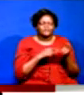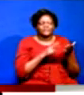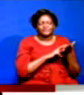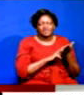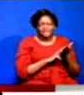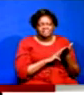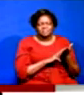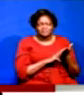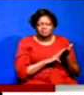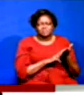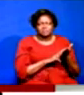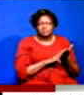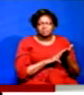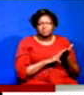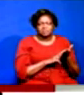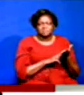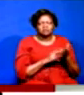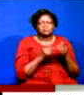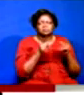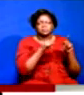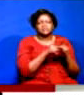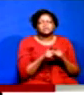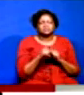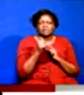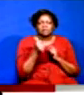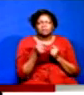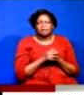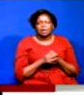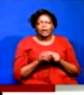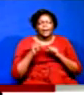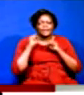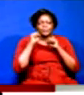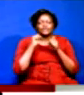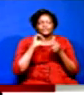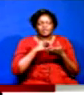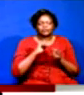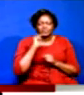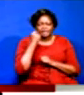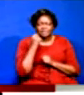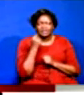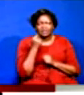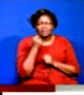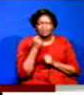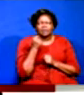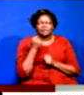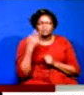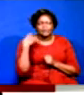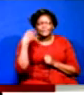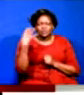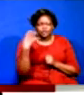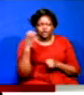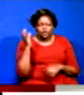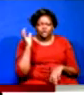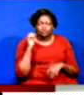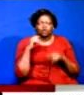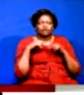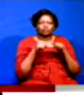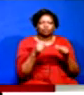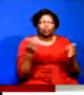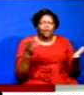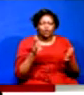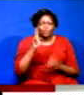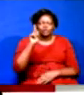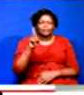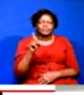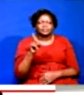light welterweight category as the 2023 Boxing Federation of Kenya Novices Championship got underway at Umoja 1